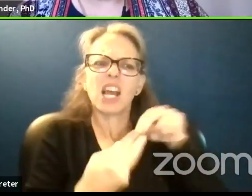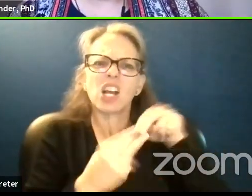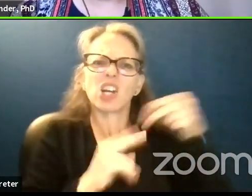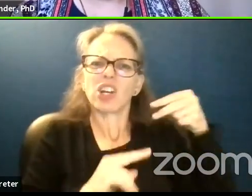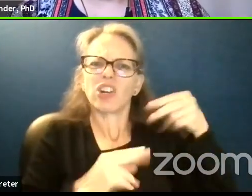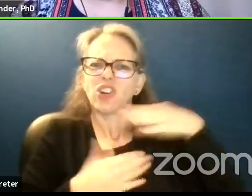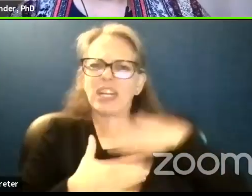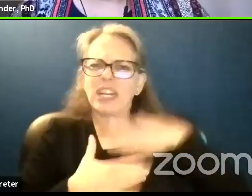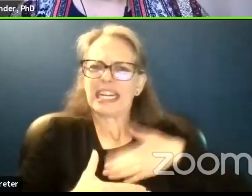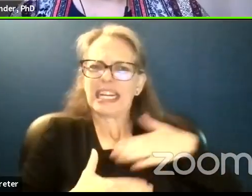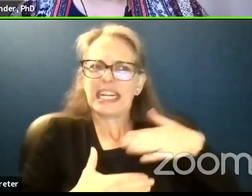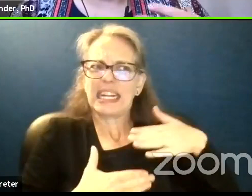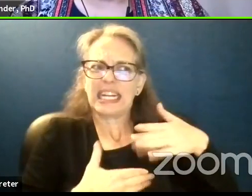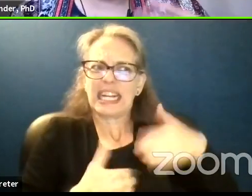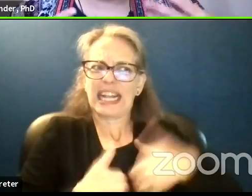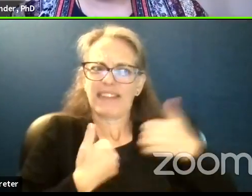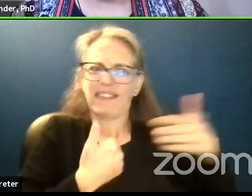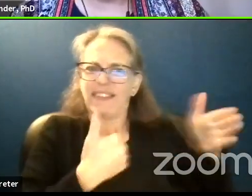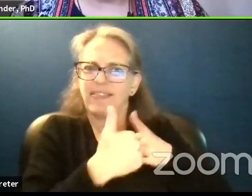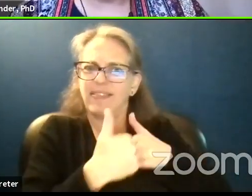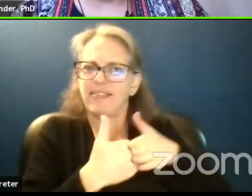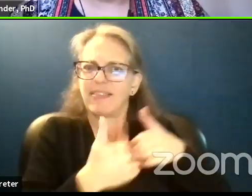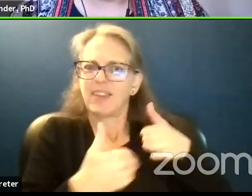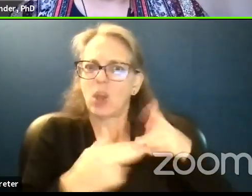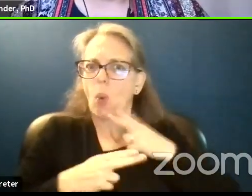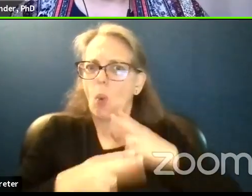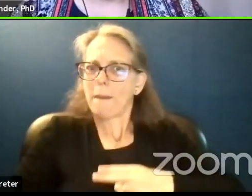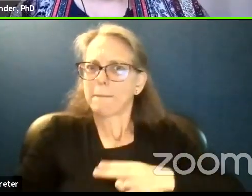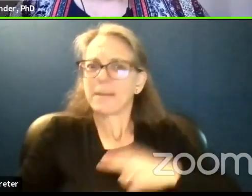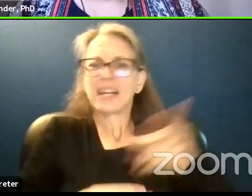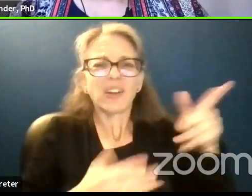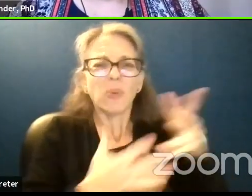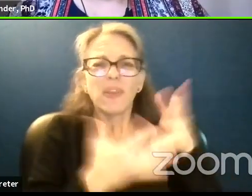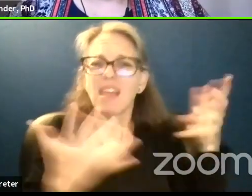they live in close proximity to humans. They carry a lot of diseases.